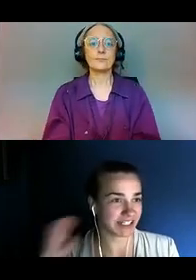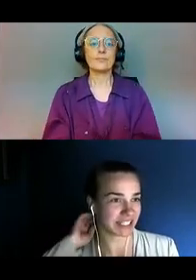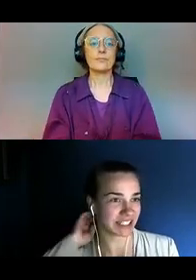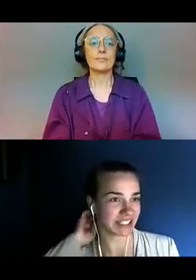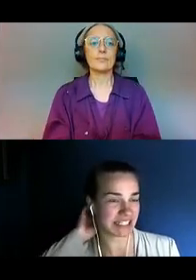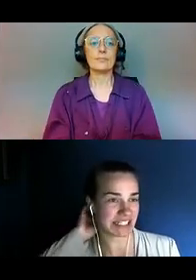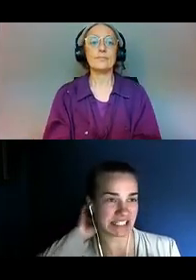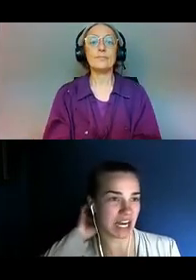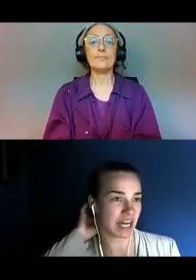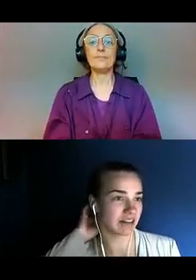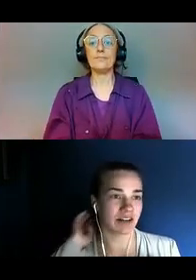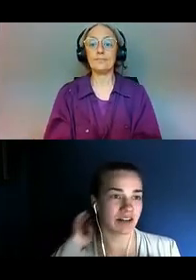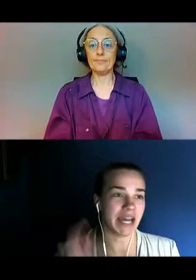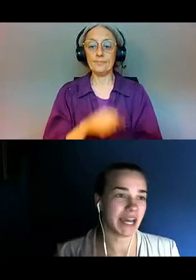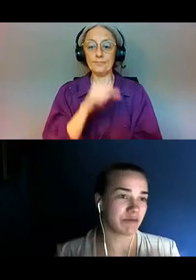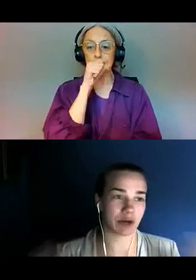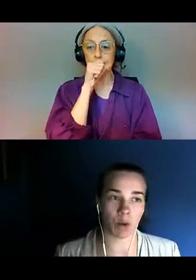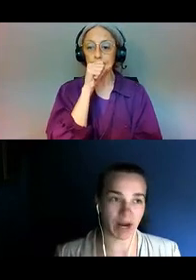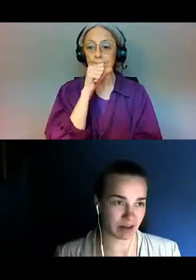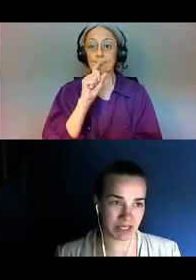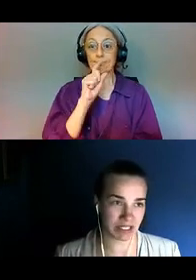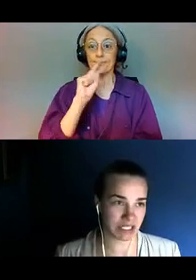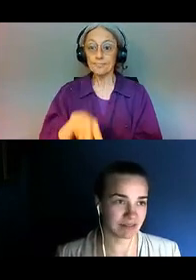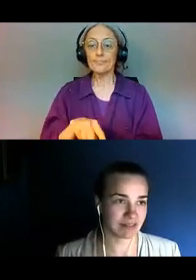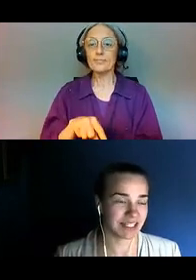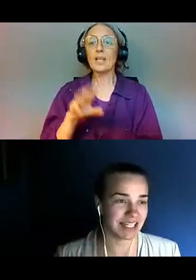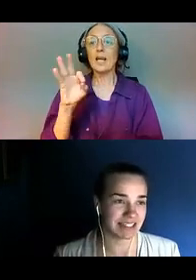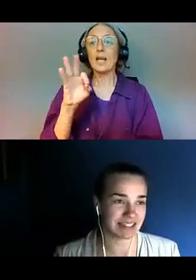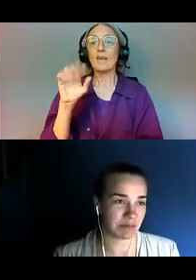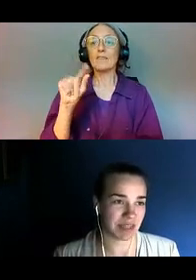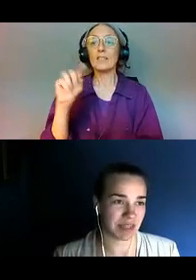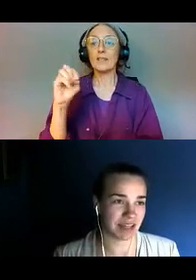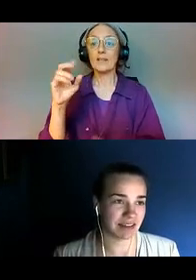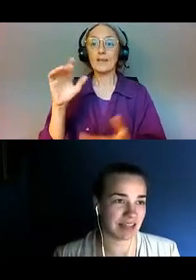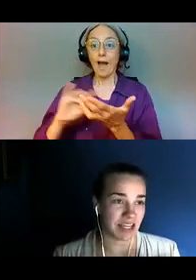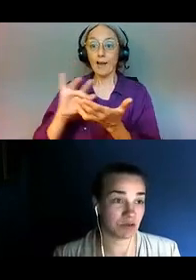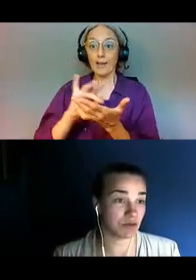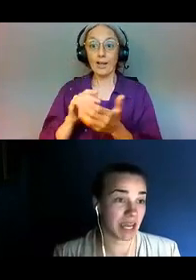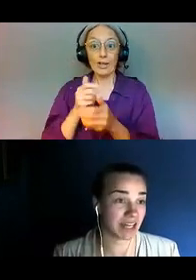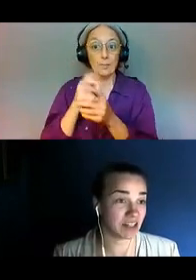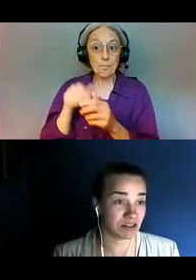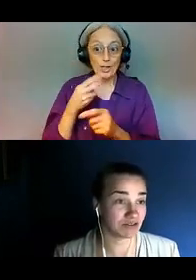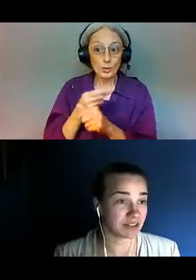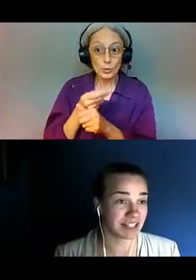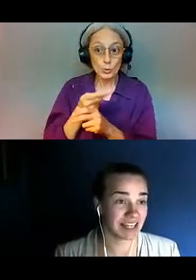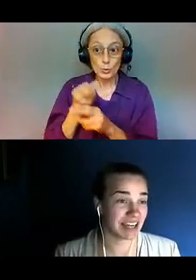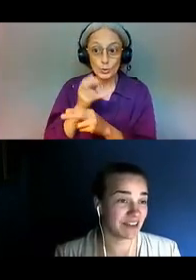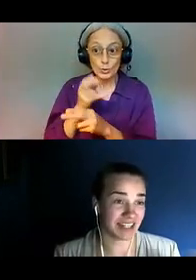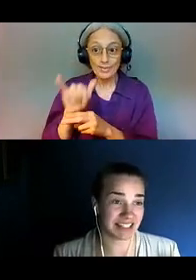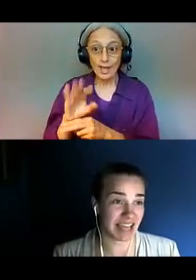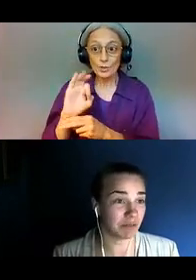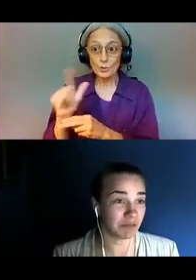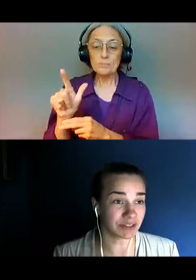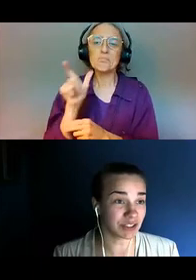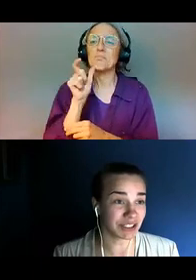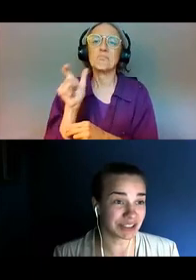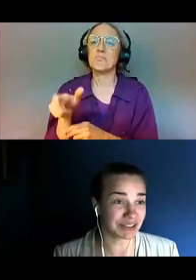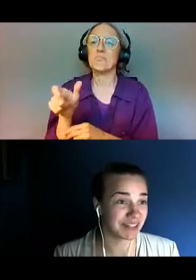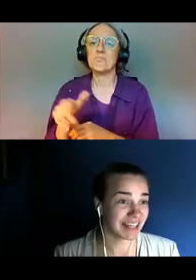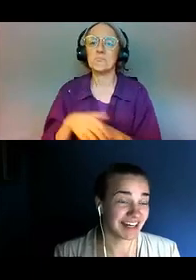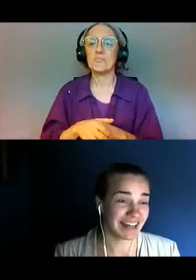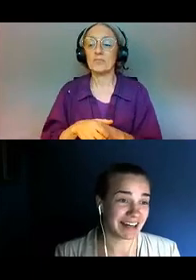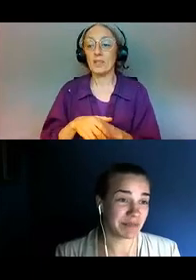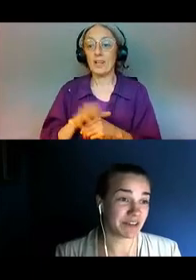FTE calculator is not a requirement. It is something that you can use if it is helpful